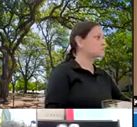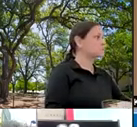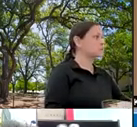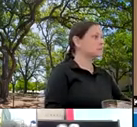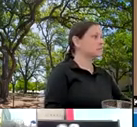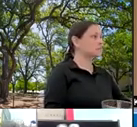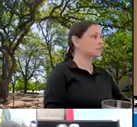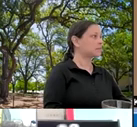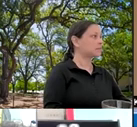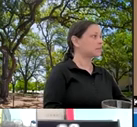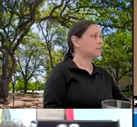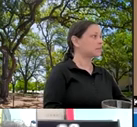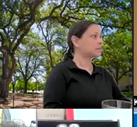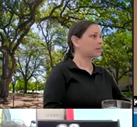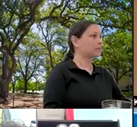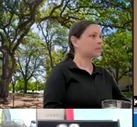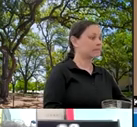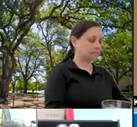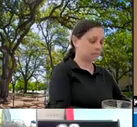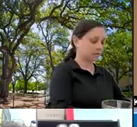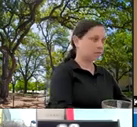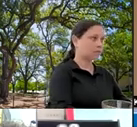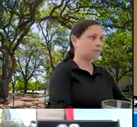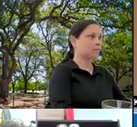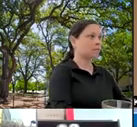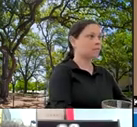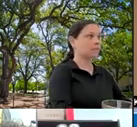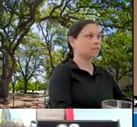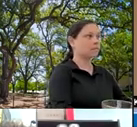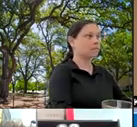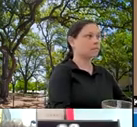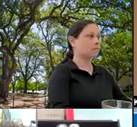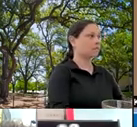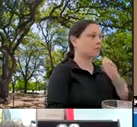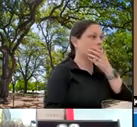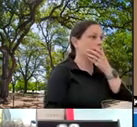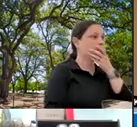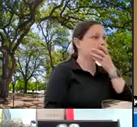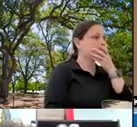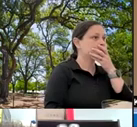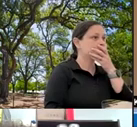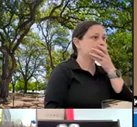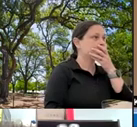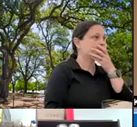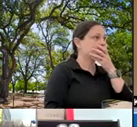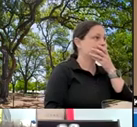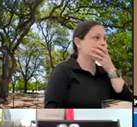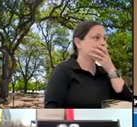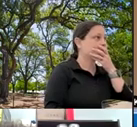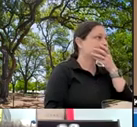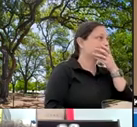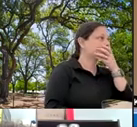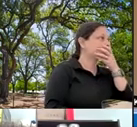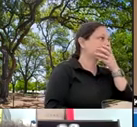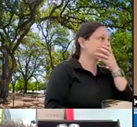are a lot of centers in Austin. And across the state of Texas, they are businesses. They